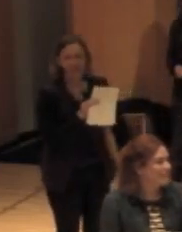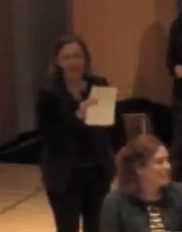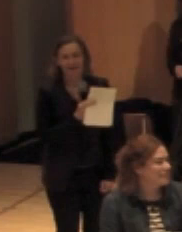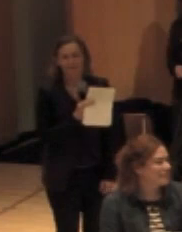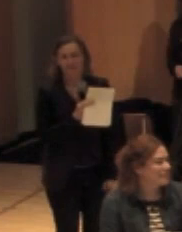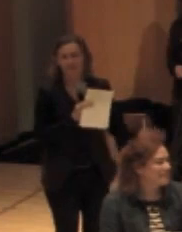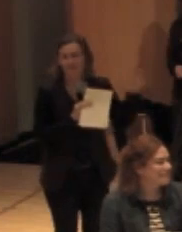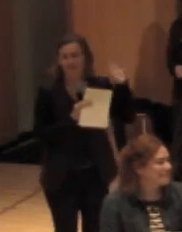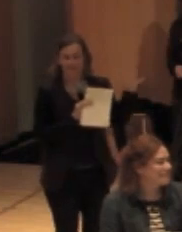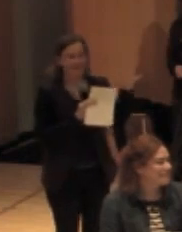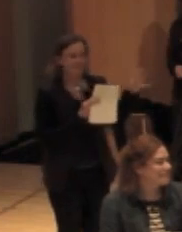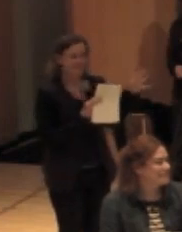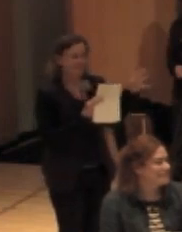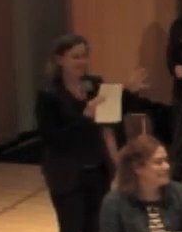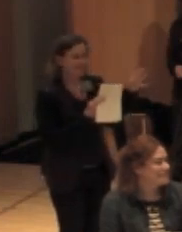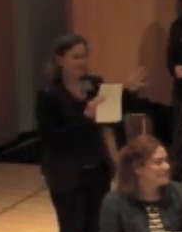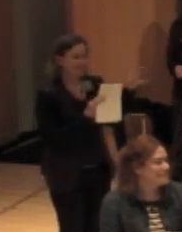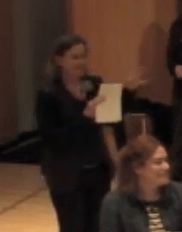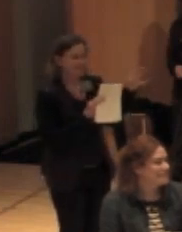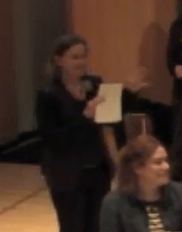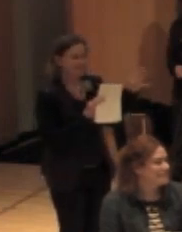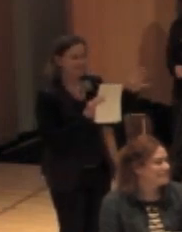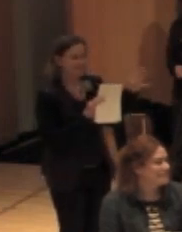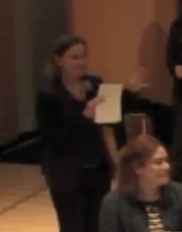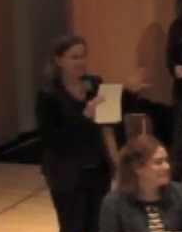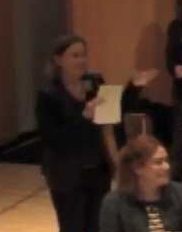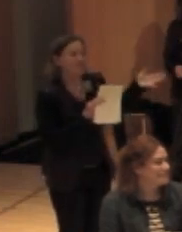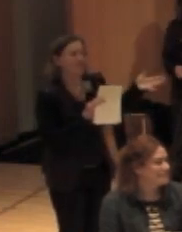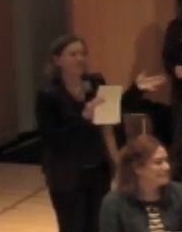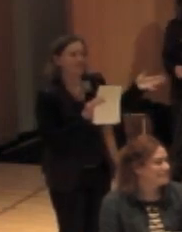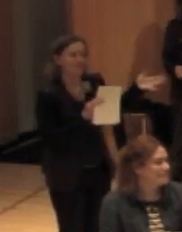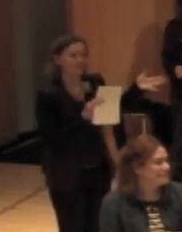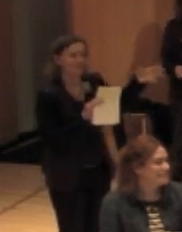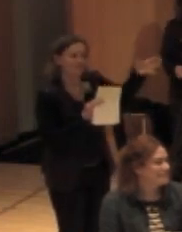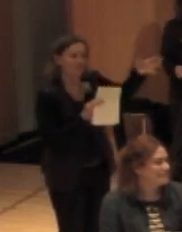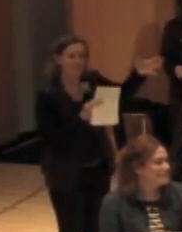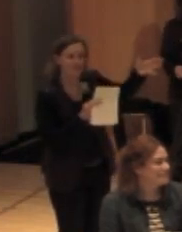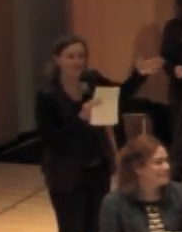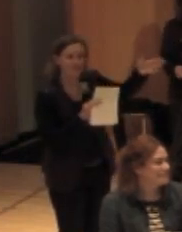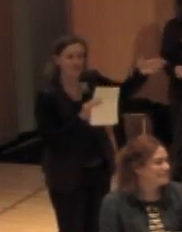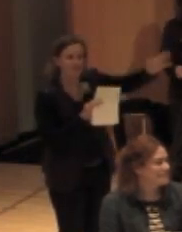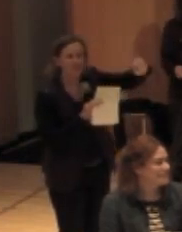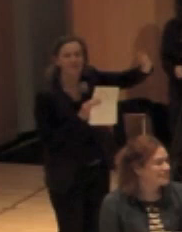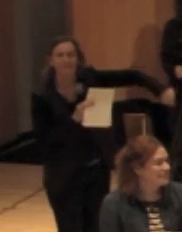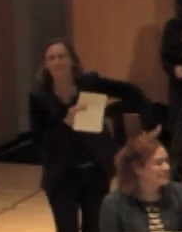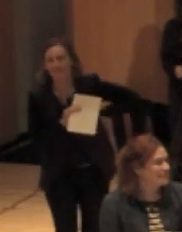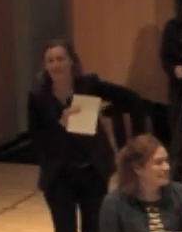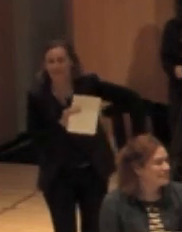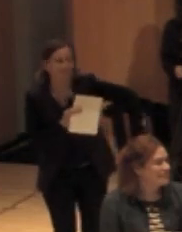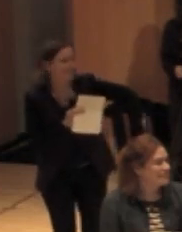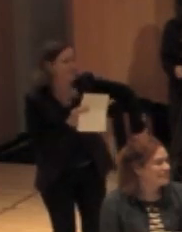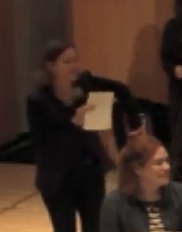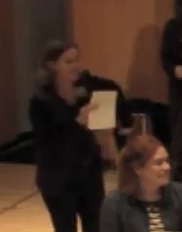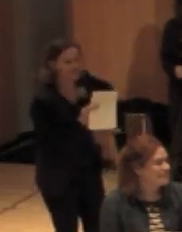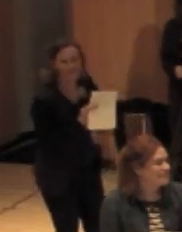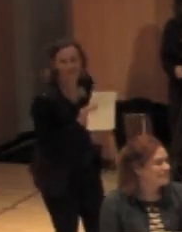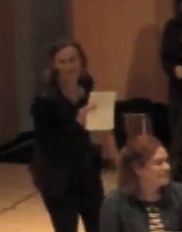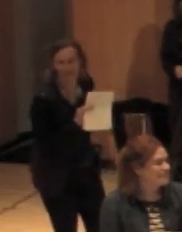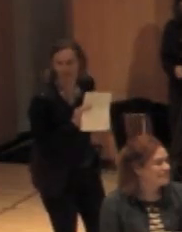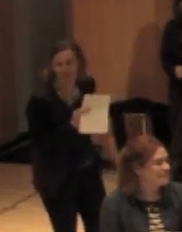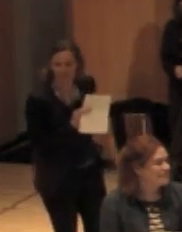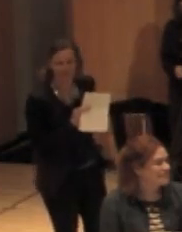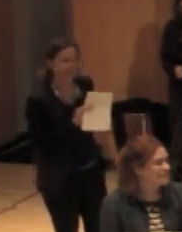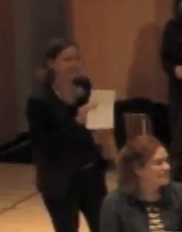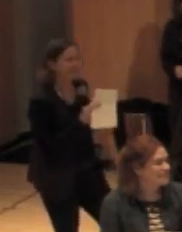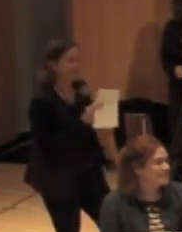Yorker um she's a an amazing she's written an amazing article on fosa so she's she loves fosa you'll hear from her later she's going to she's going to